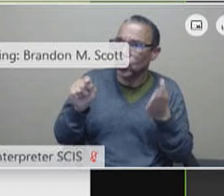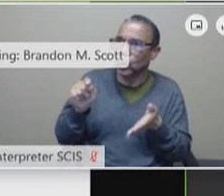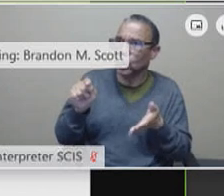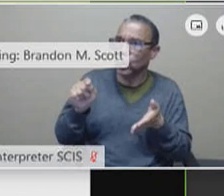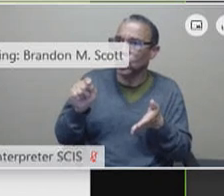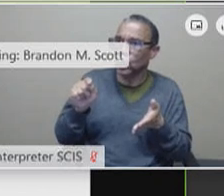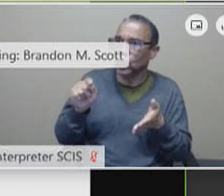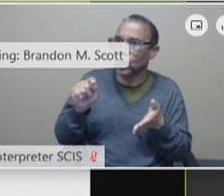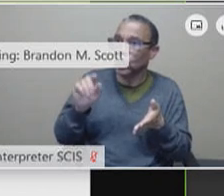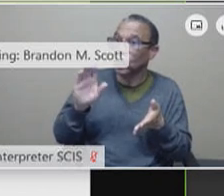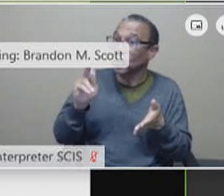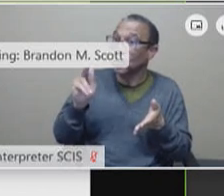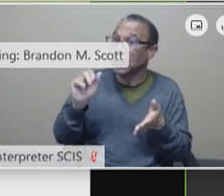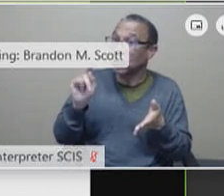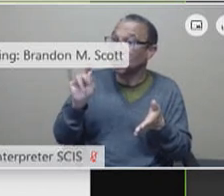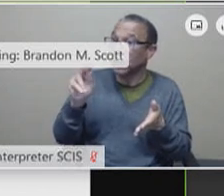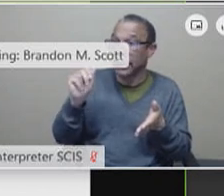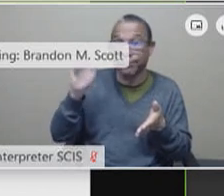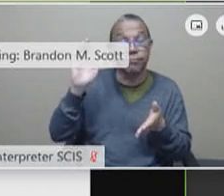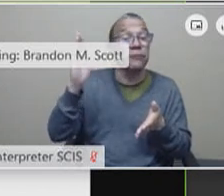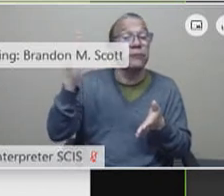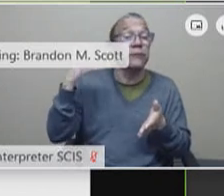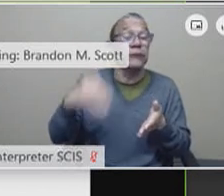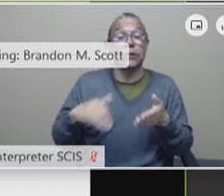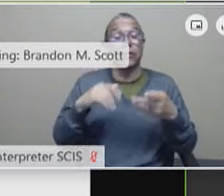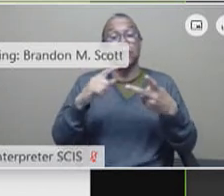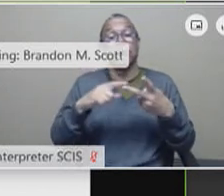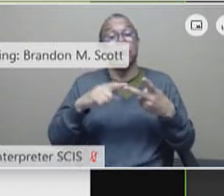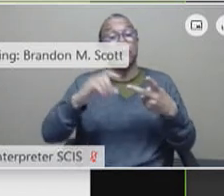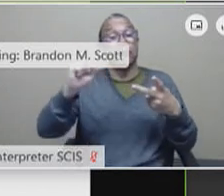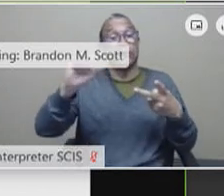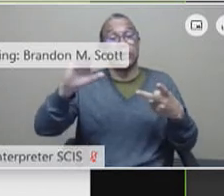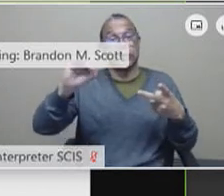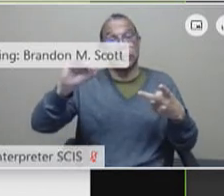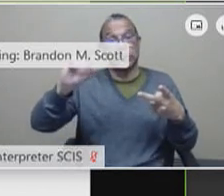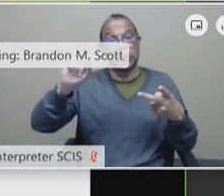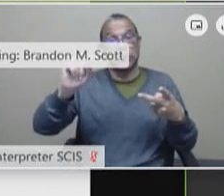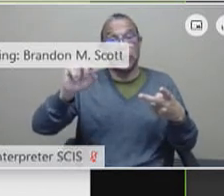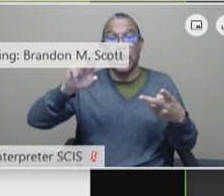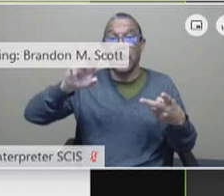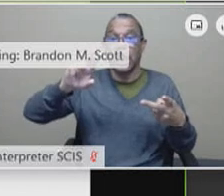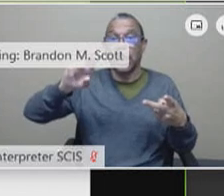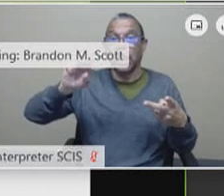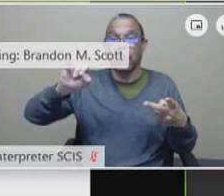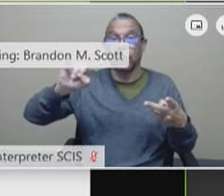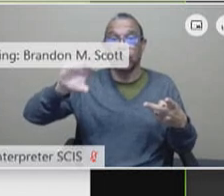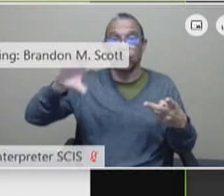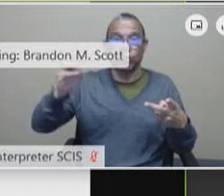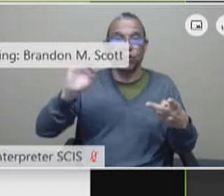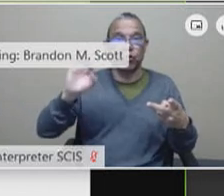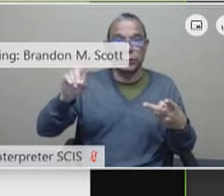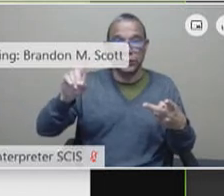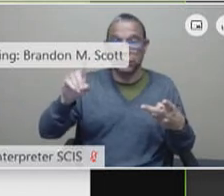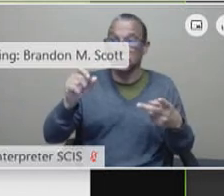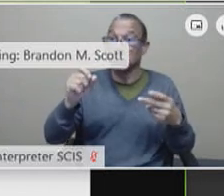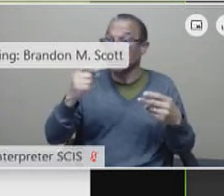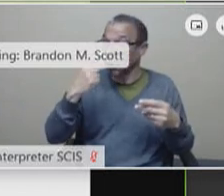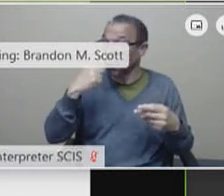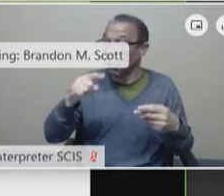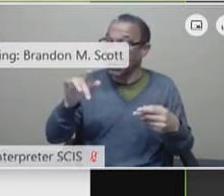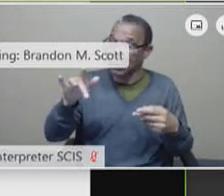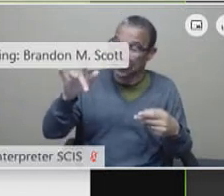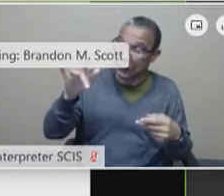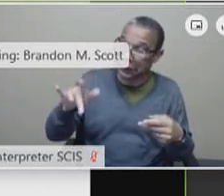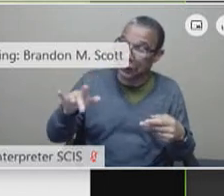All right. We're going to try Scott Richmond. Scott, can you try to hit the raise your hand function so that we